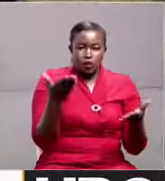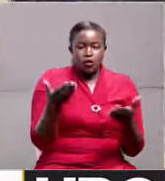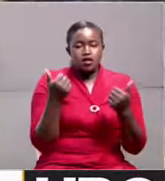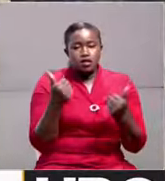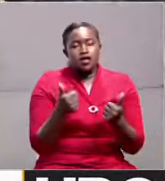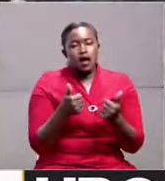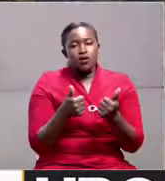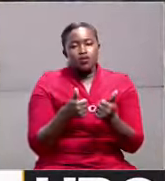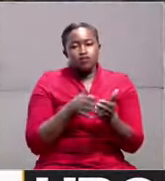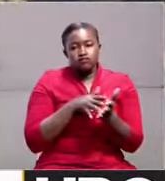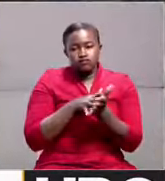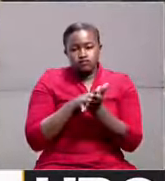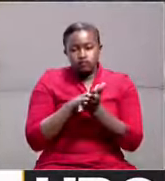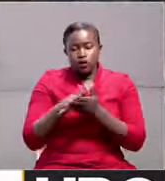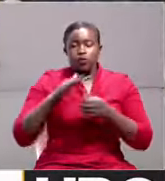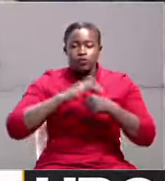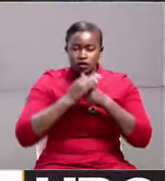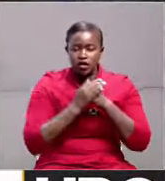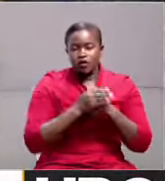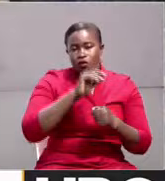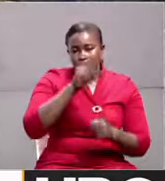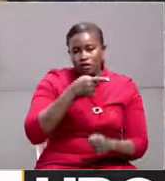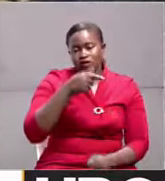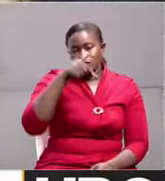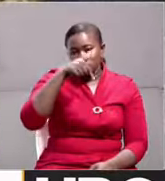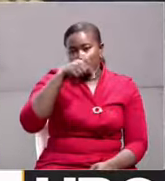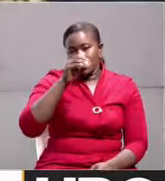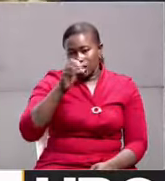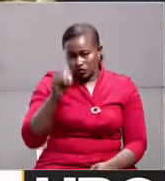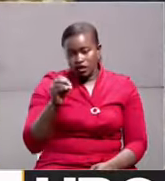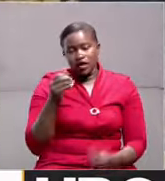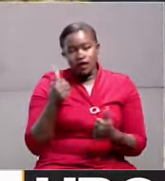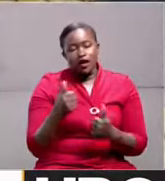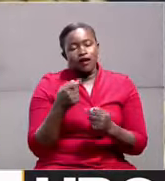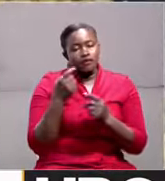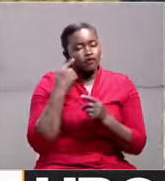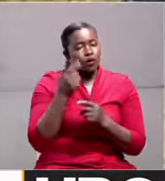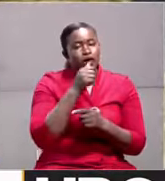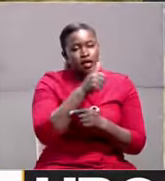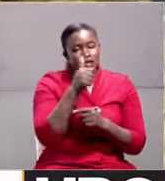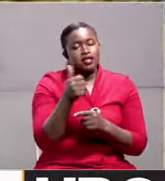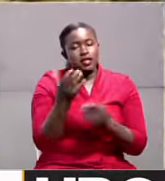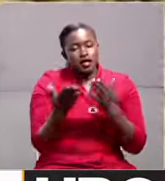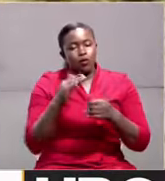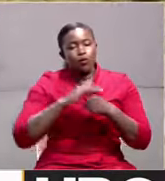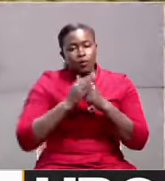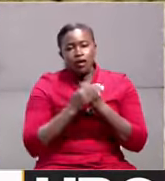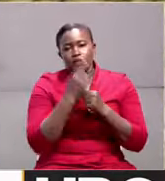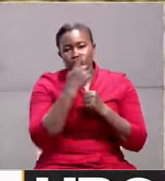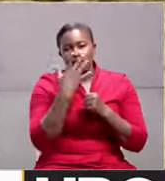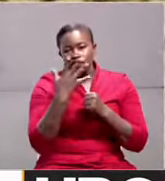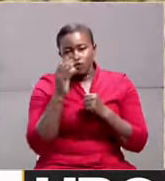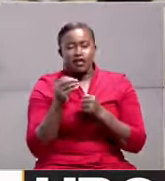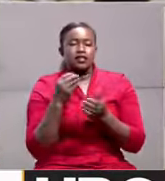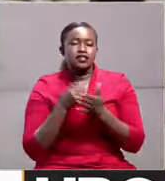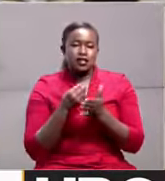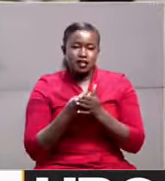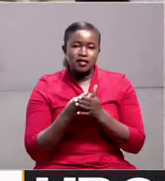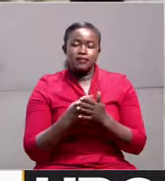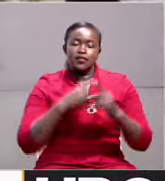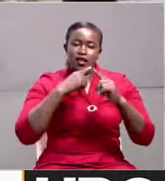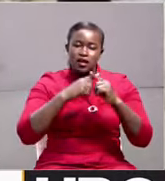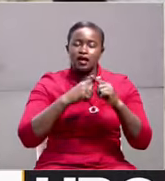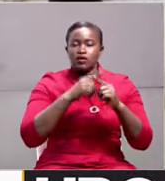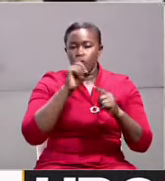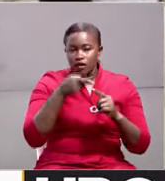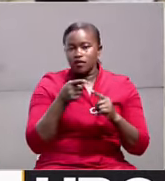of production is 1,700. So on every kilo we are making 150 shillings times